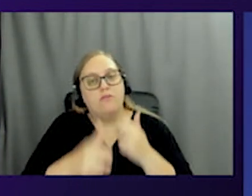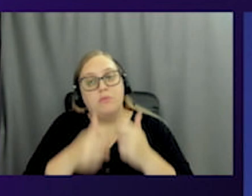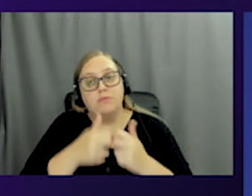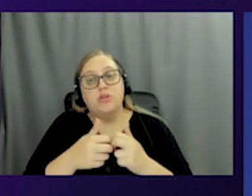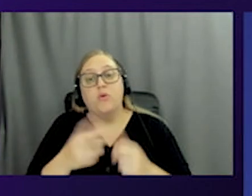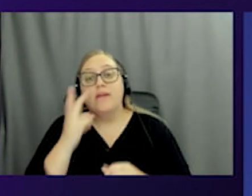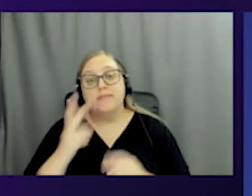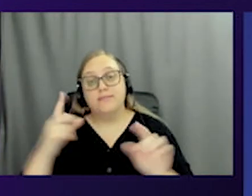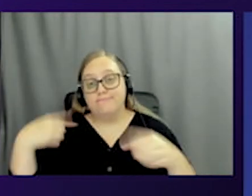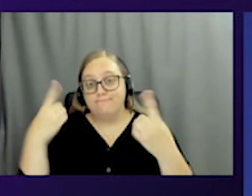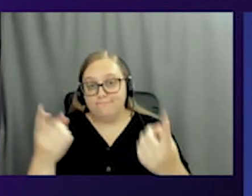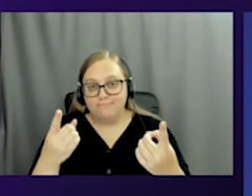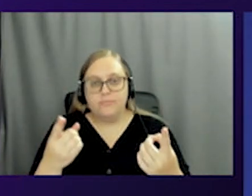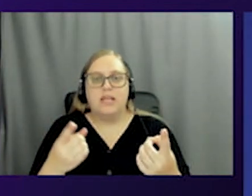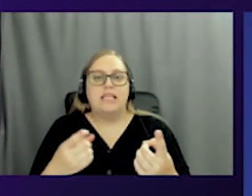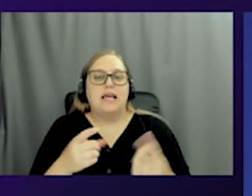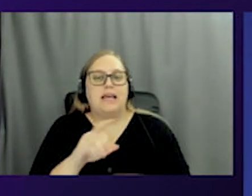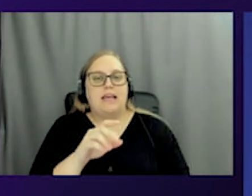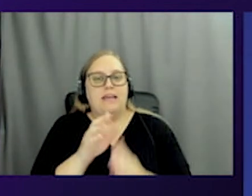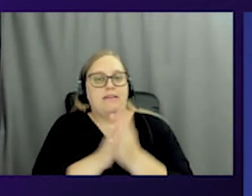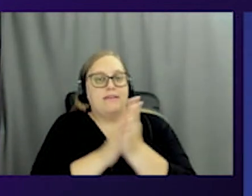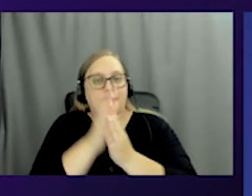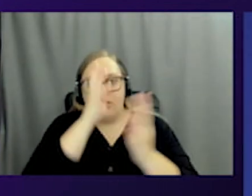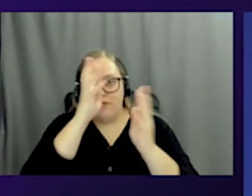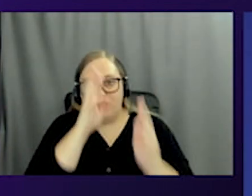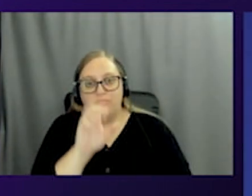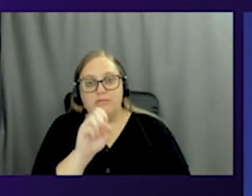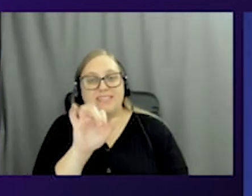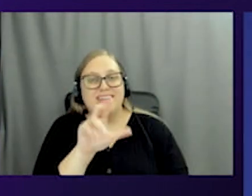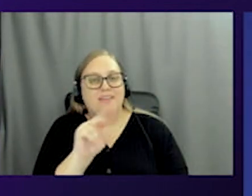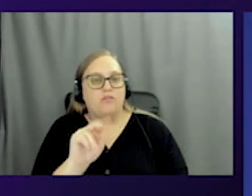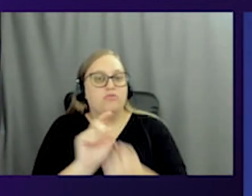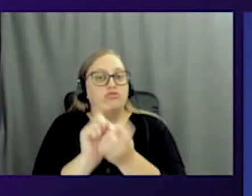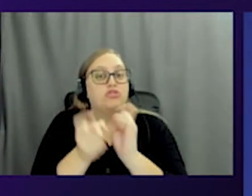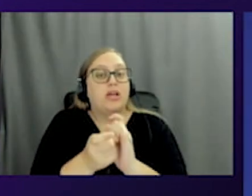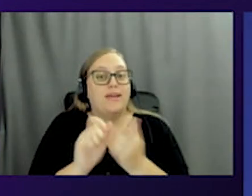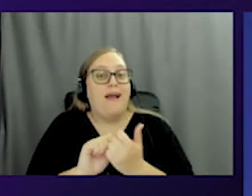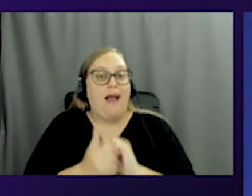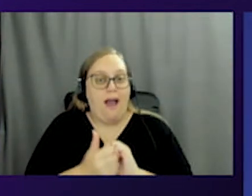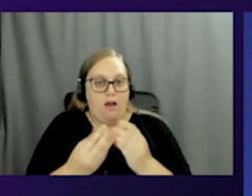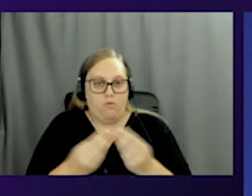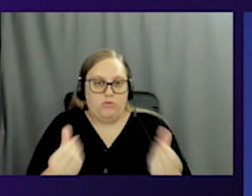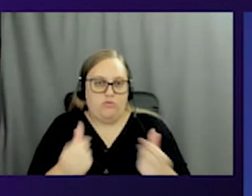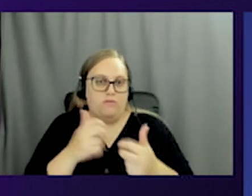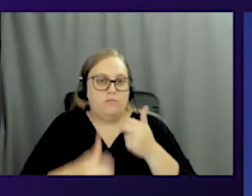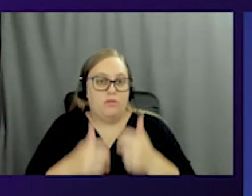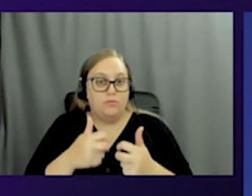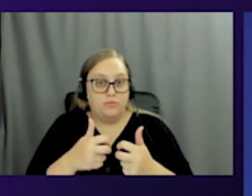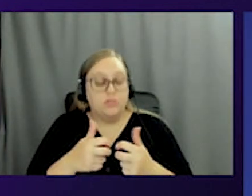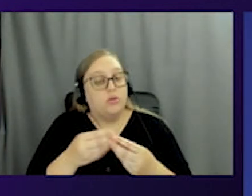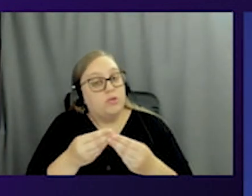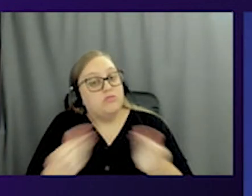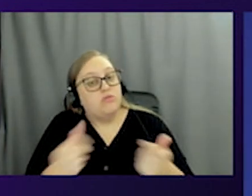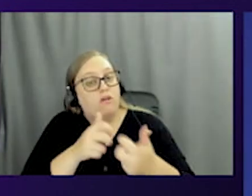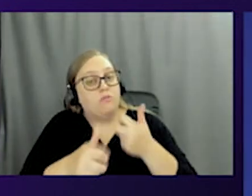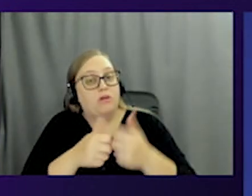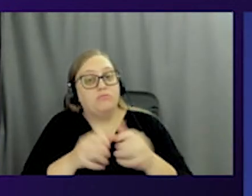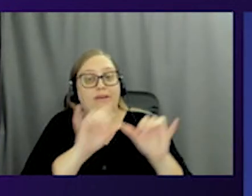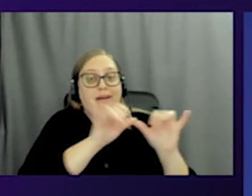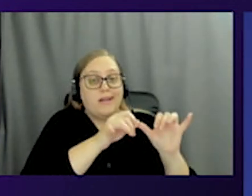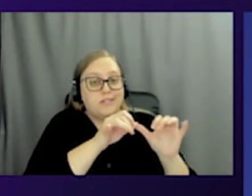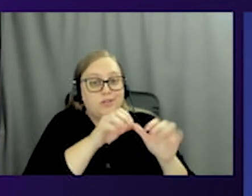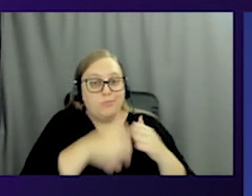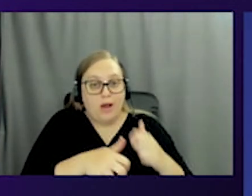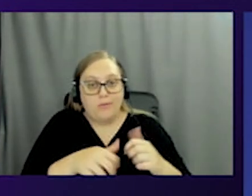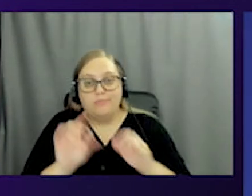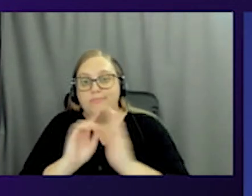innovation in silicon has changed the way that we solve problems. We now solve these problems, whether it's an engineering and design problem,